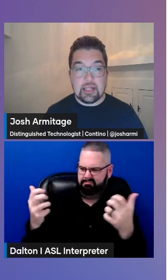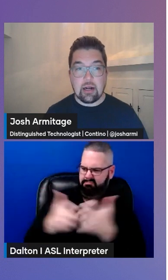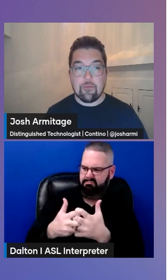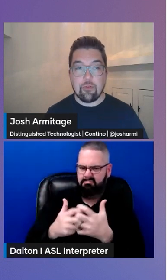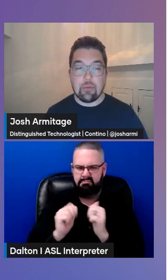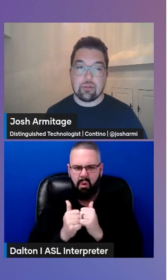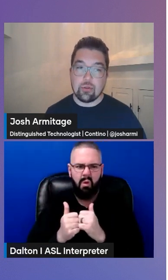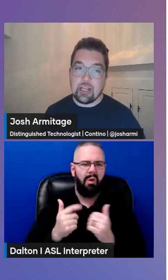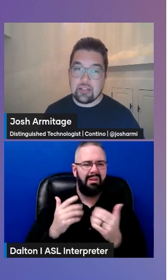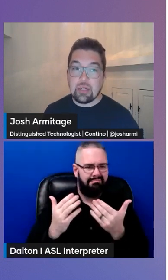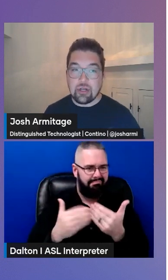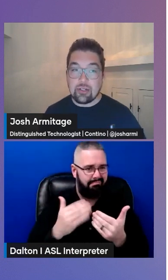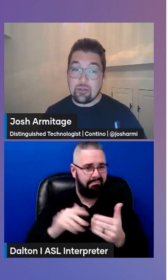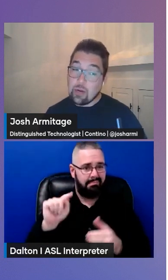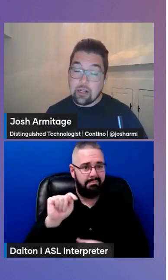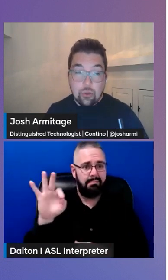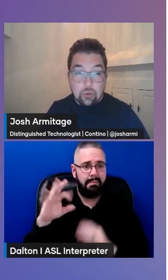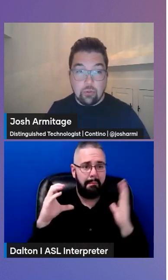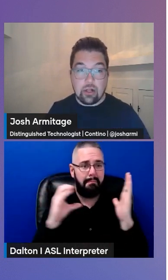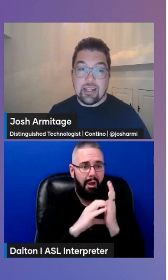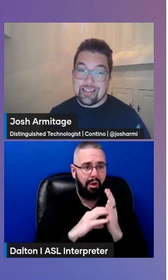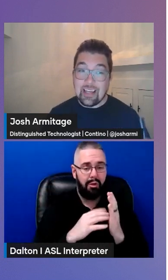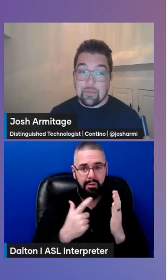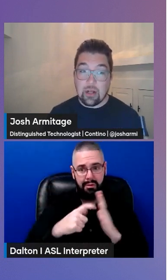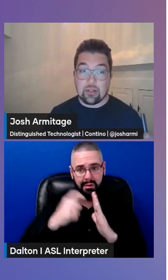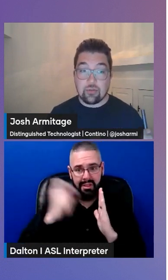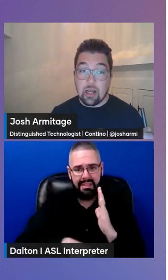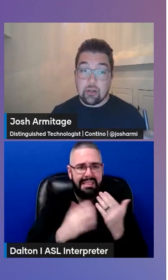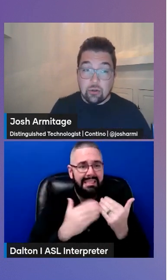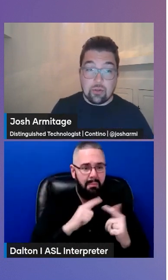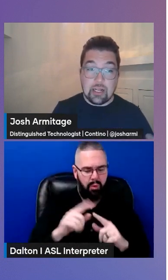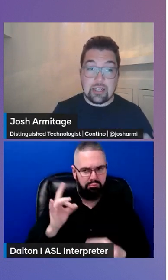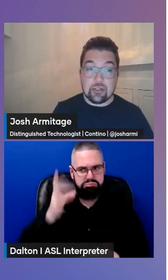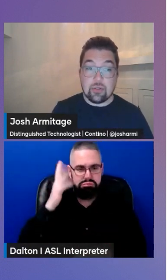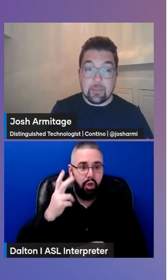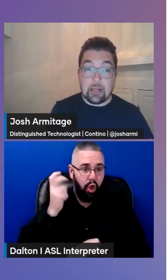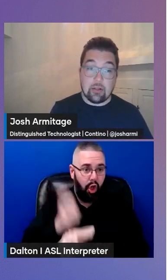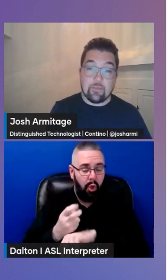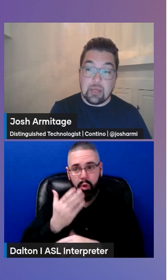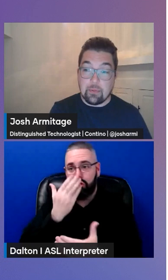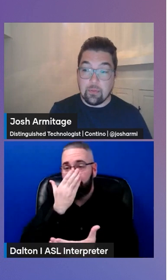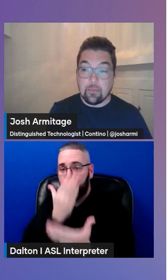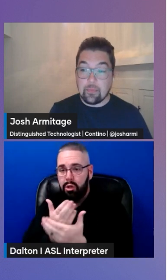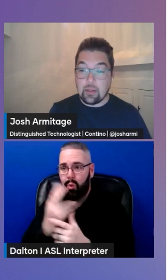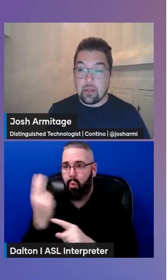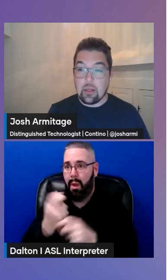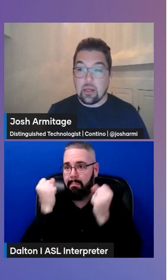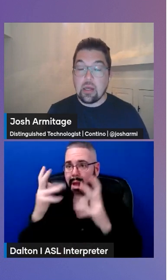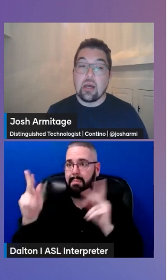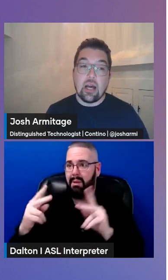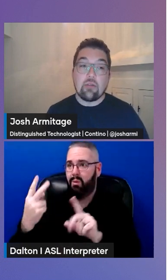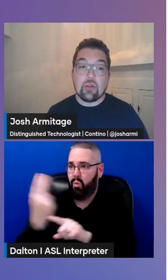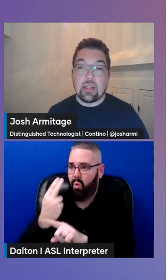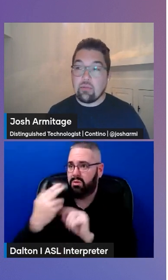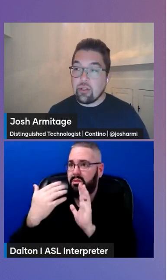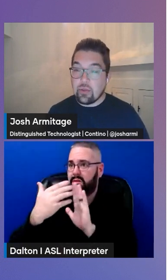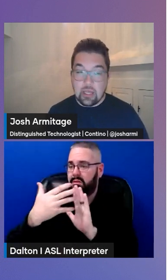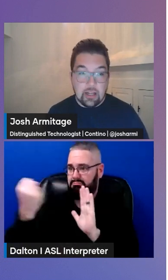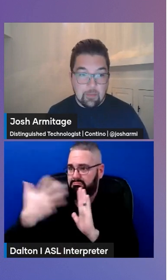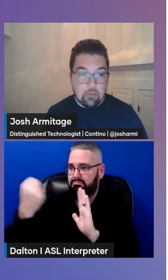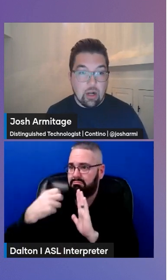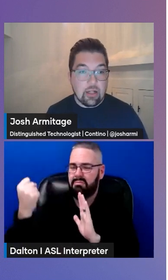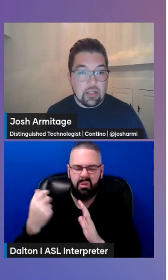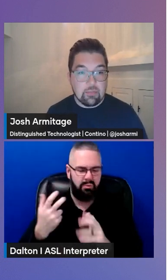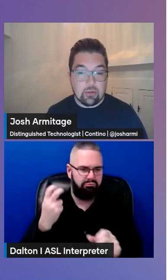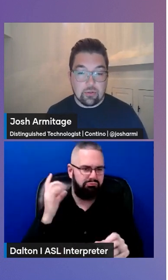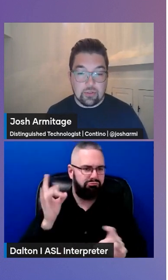write a Terraform module. It's much harder to write a good one, and it's even harder to write a good one that gets used by a lot of people. And really, when you're thinking